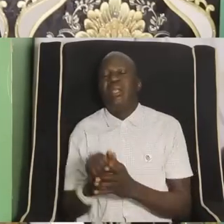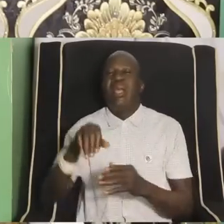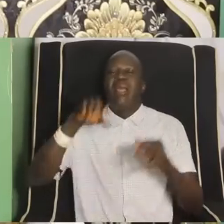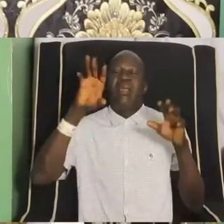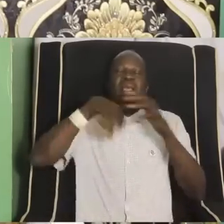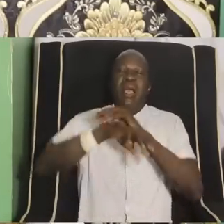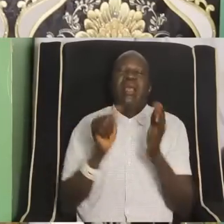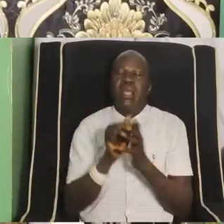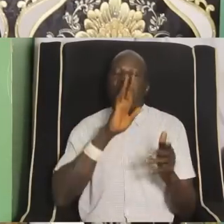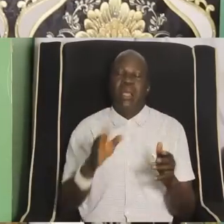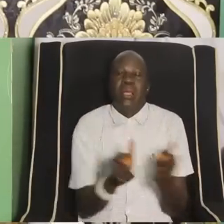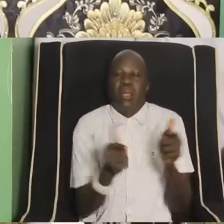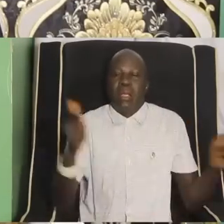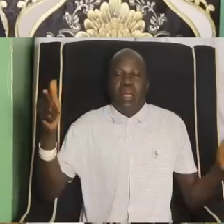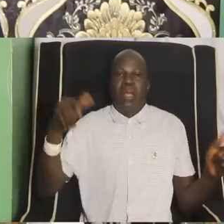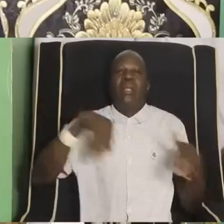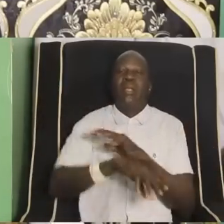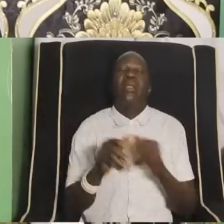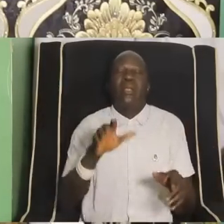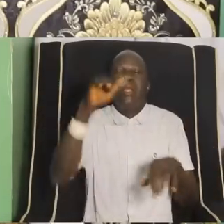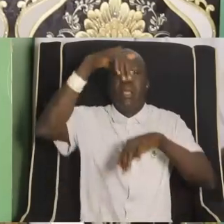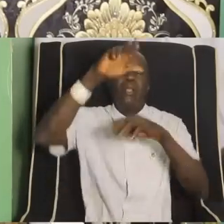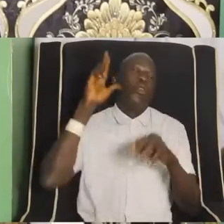Lezina Event Center. O ma ni agbara. It will be powerful. Ni oru ola. Tomorrow night. Iṣọ